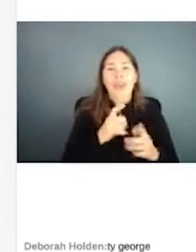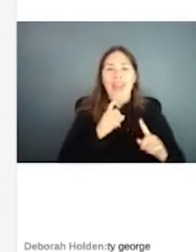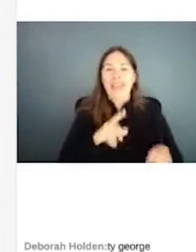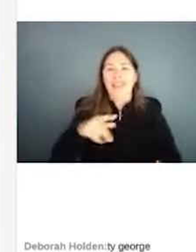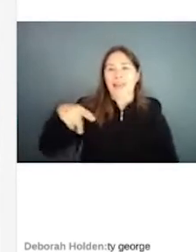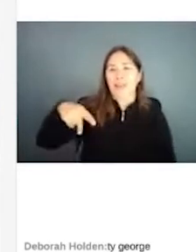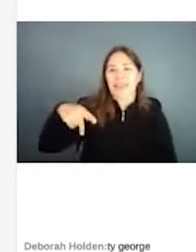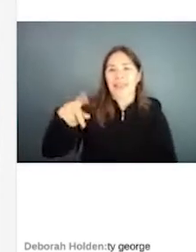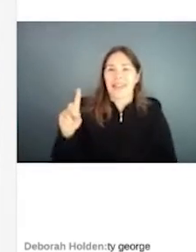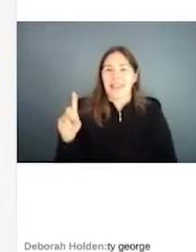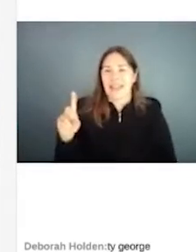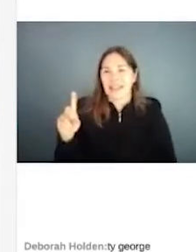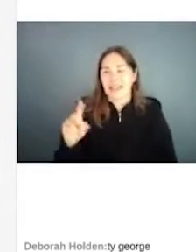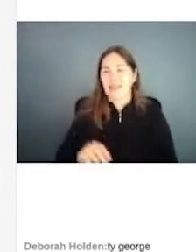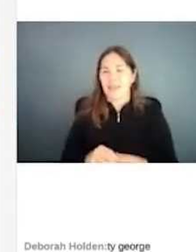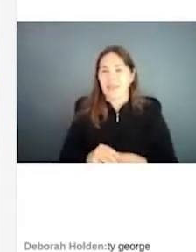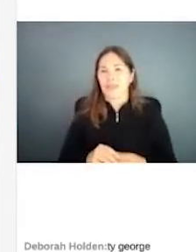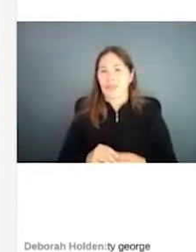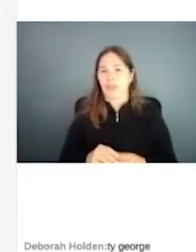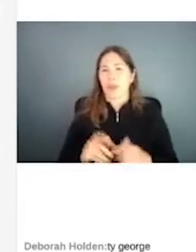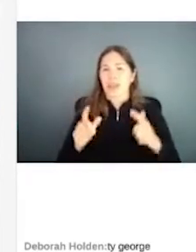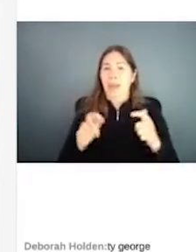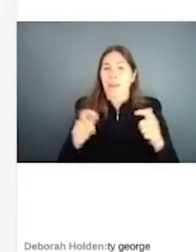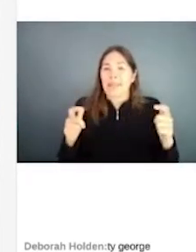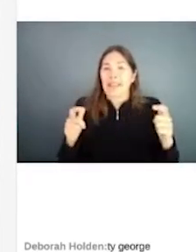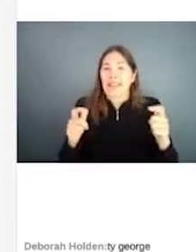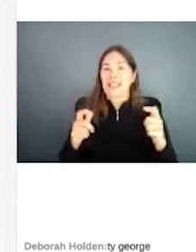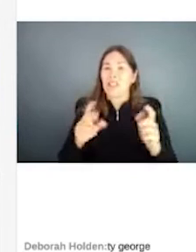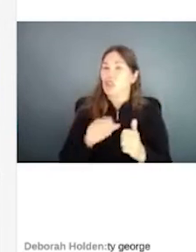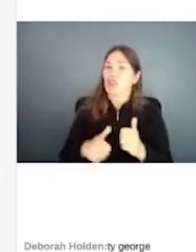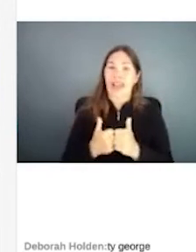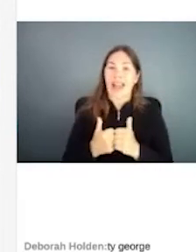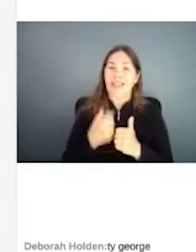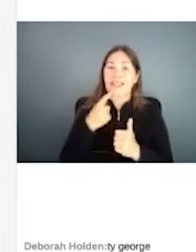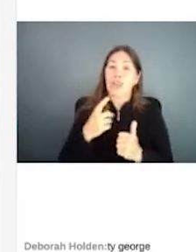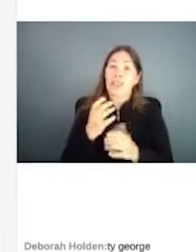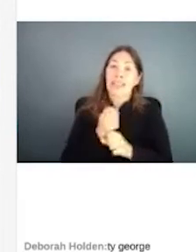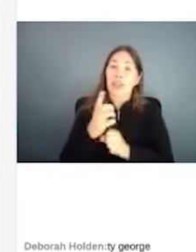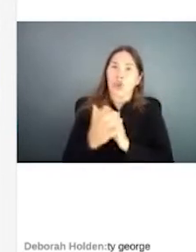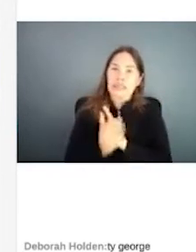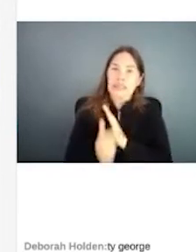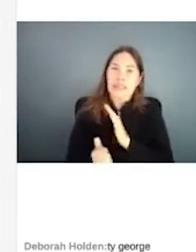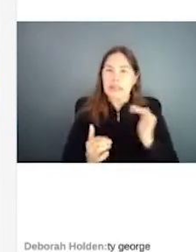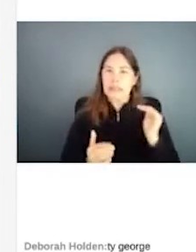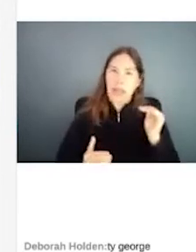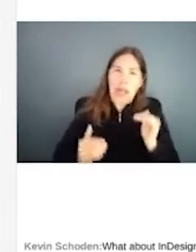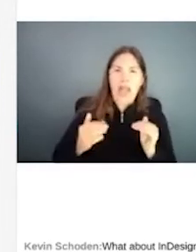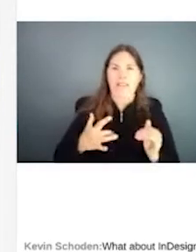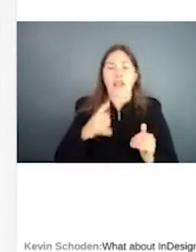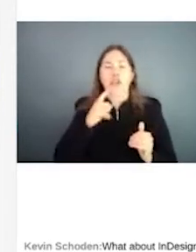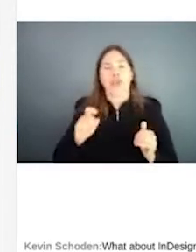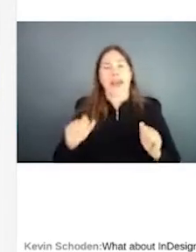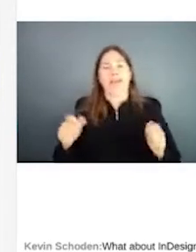PD. Right. One of the biggest challenges is getting your skill set up to the point where you feel like you have command of